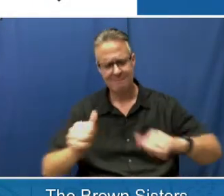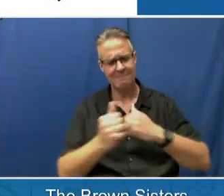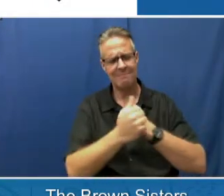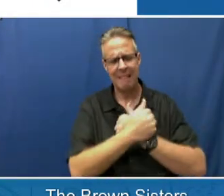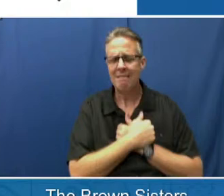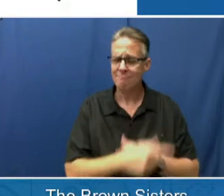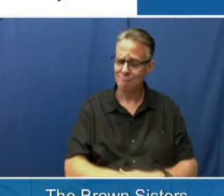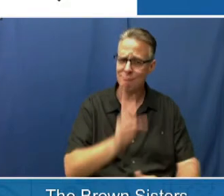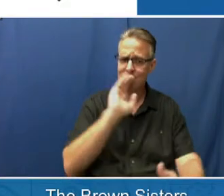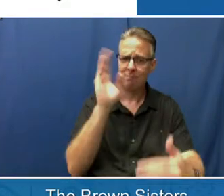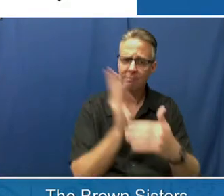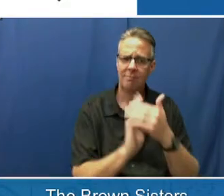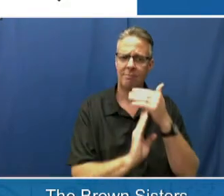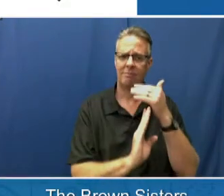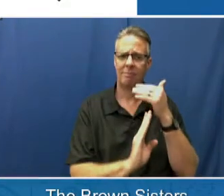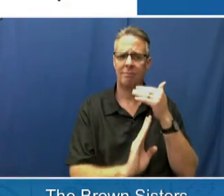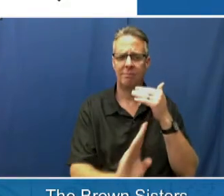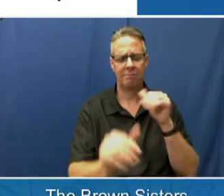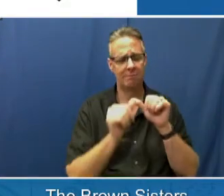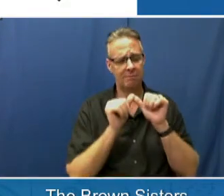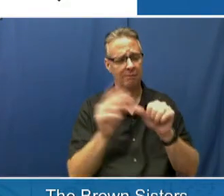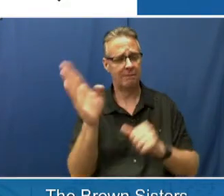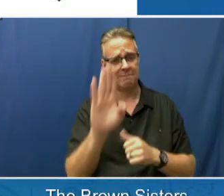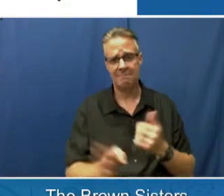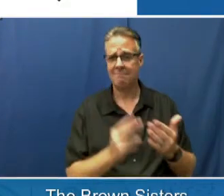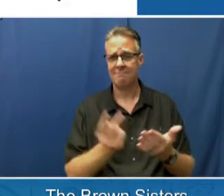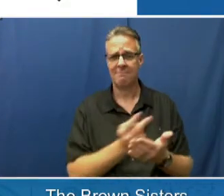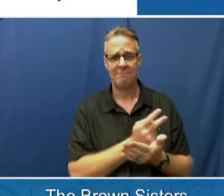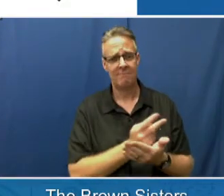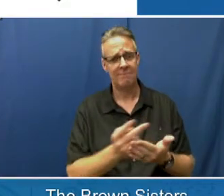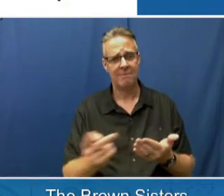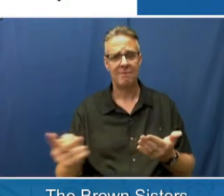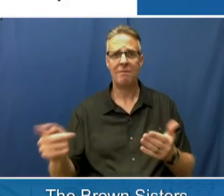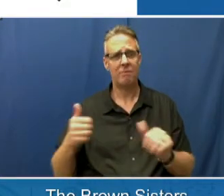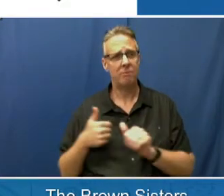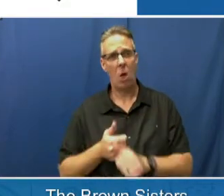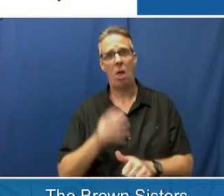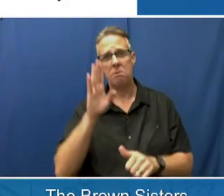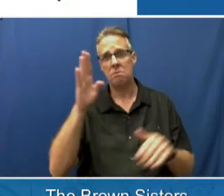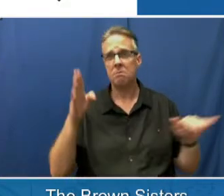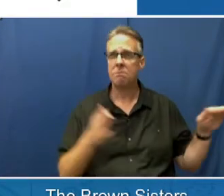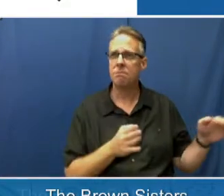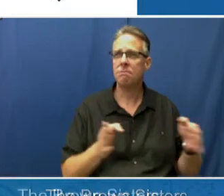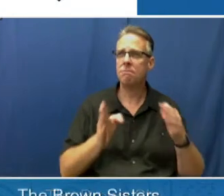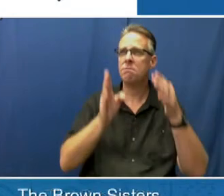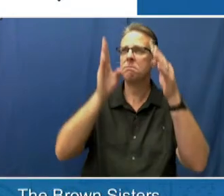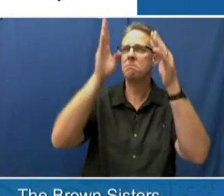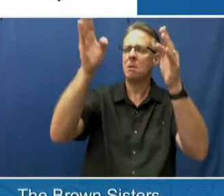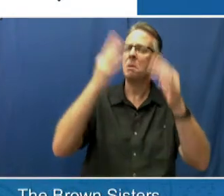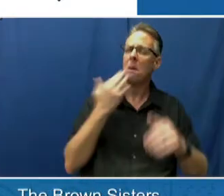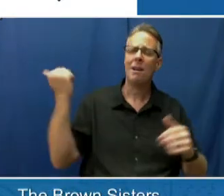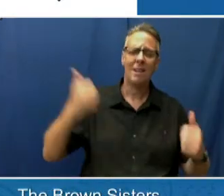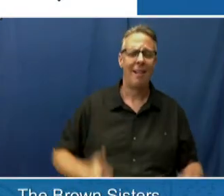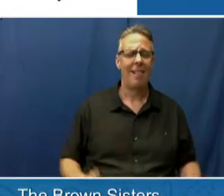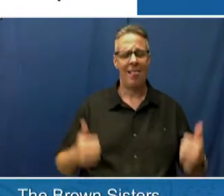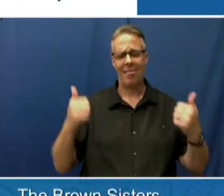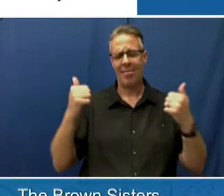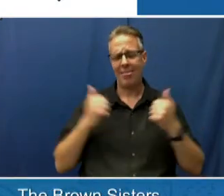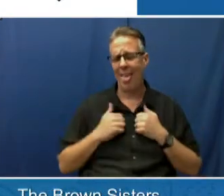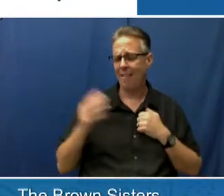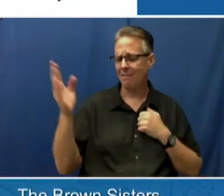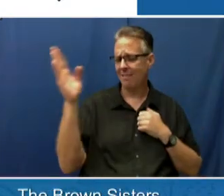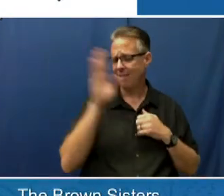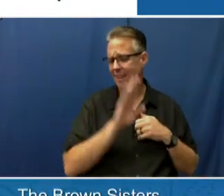humble, unfailing, the high road that leads to life. You'll never stumble. Love